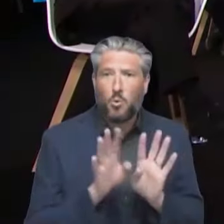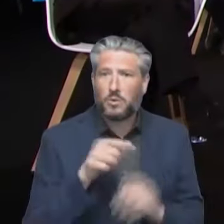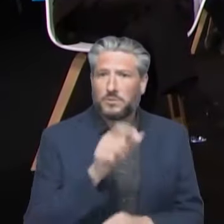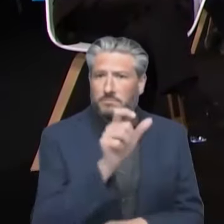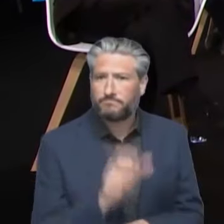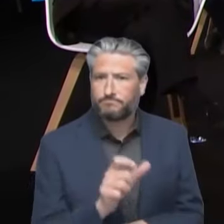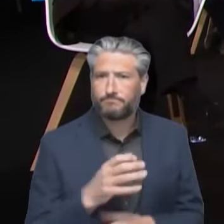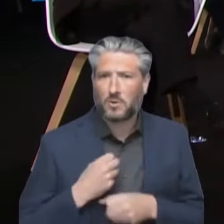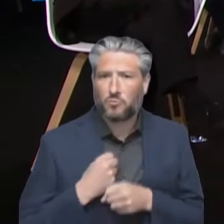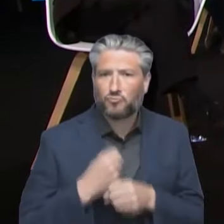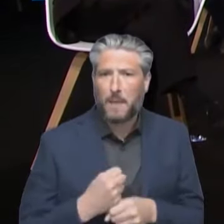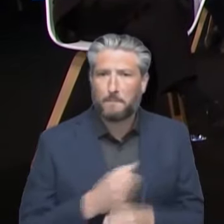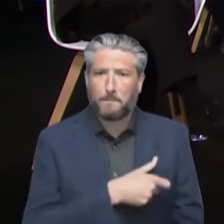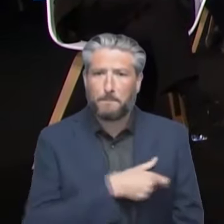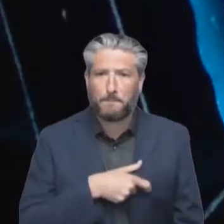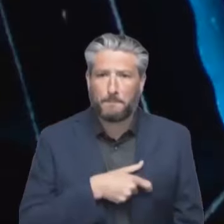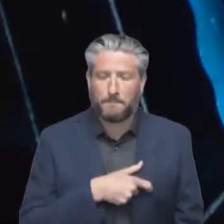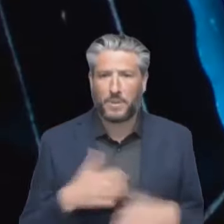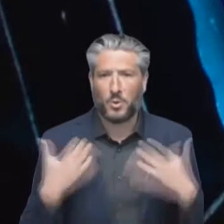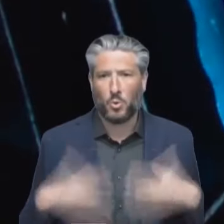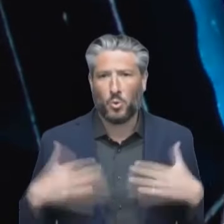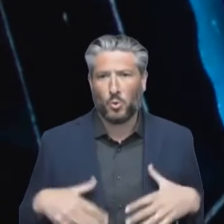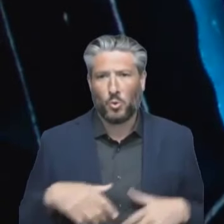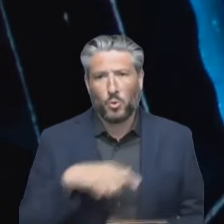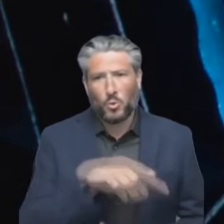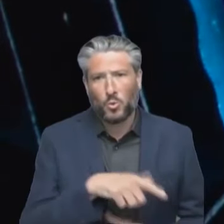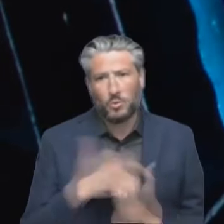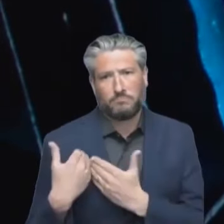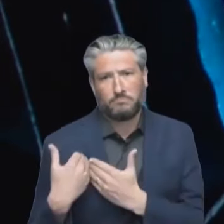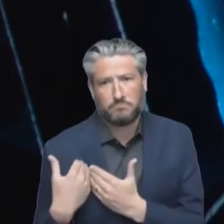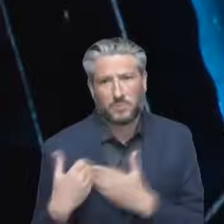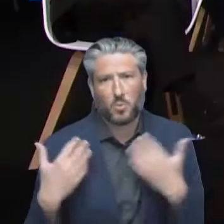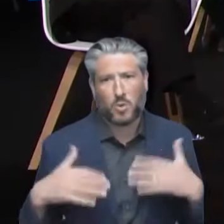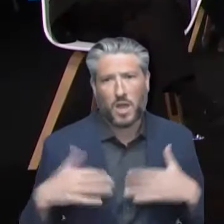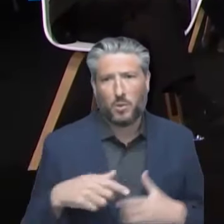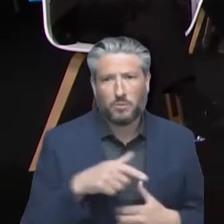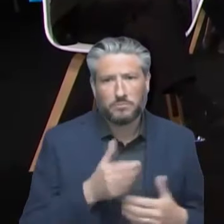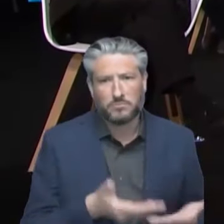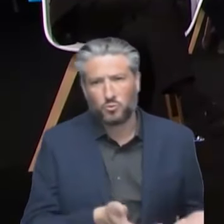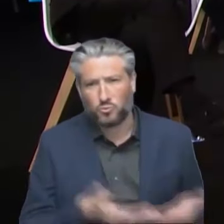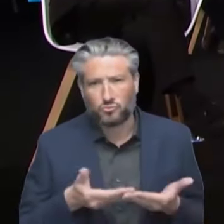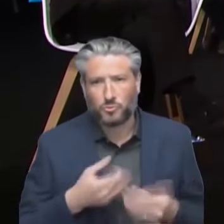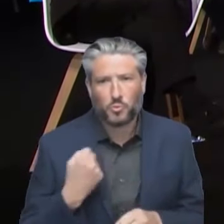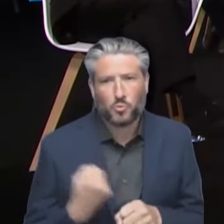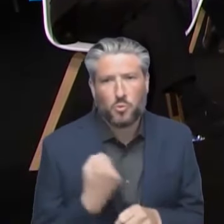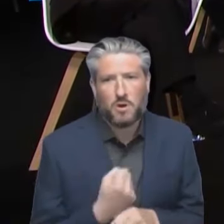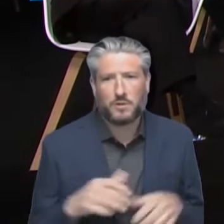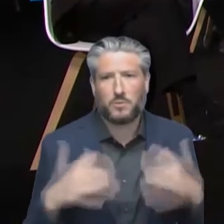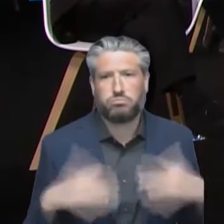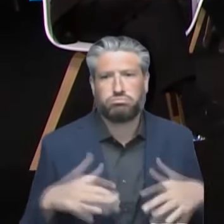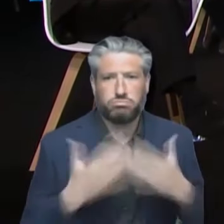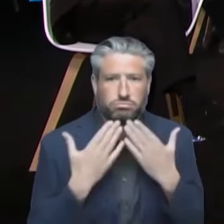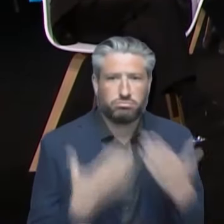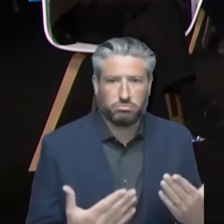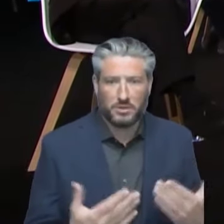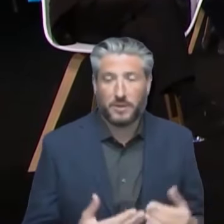sincerely like to thank them for their precious contribution. Finally, Mr. Benoit Ostertag today is leaving the board. Thank